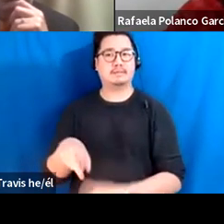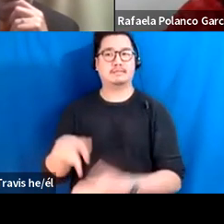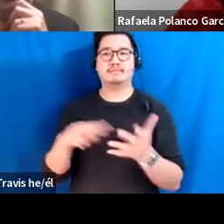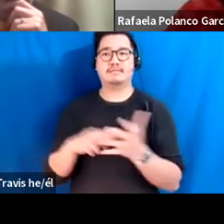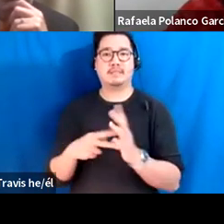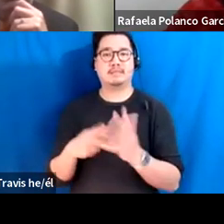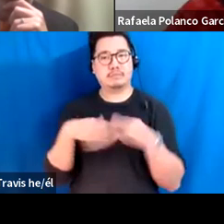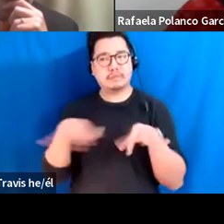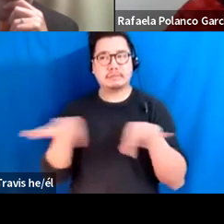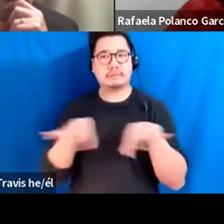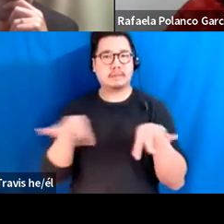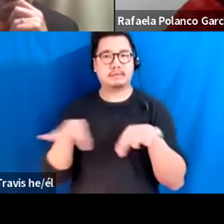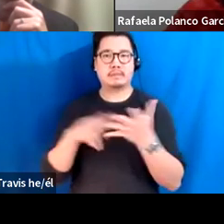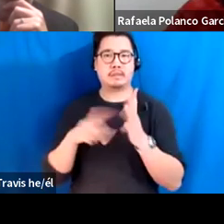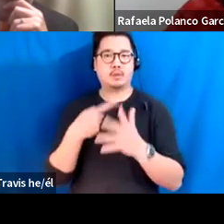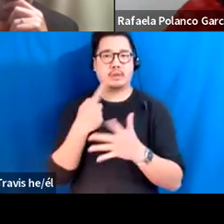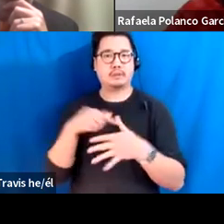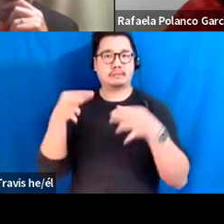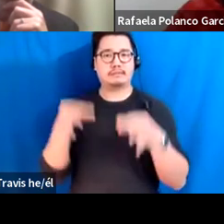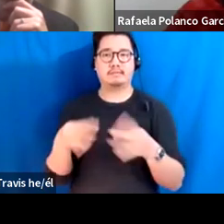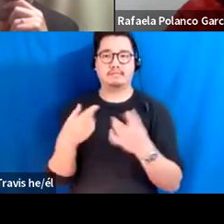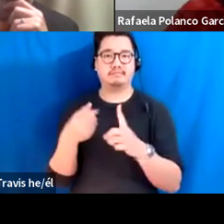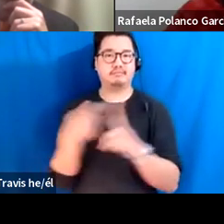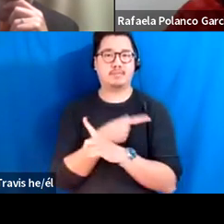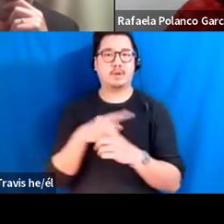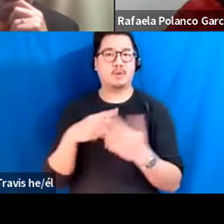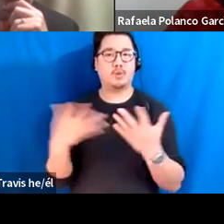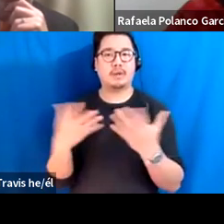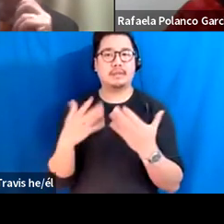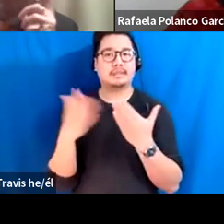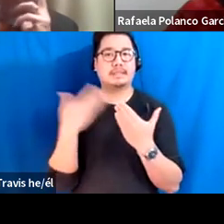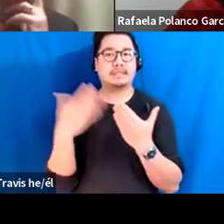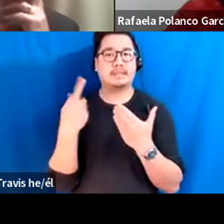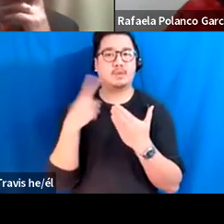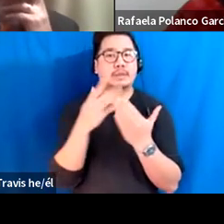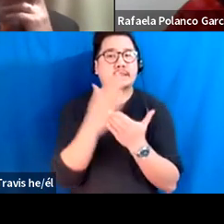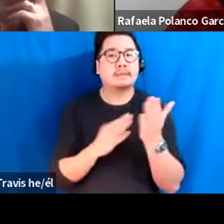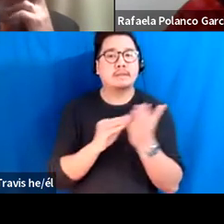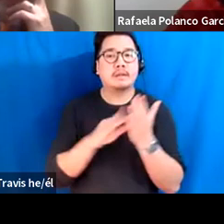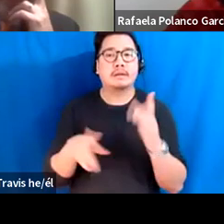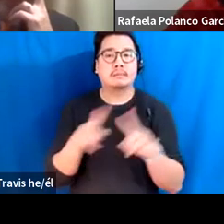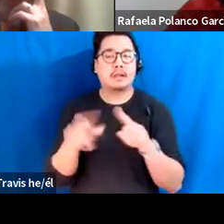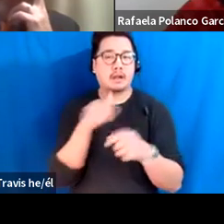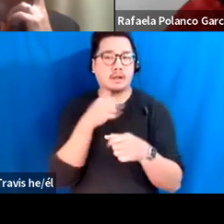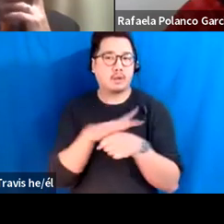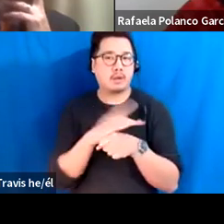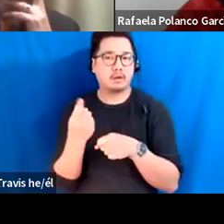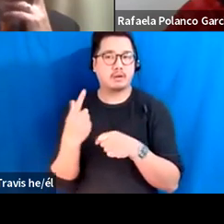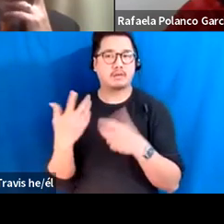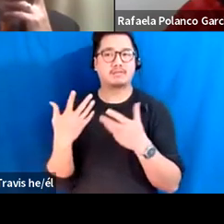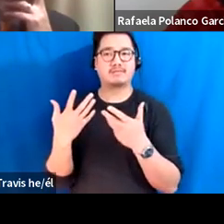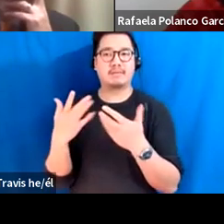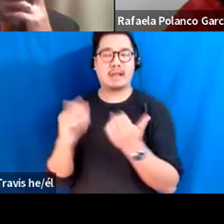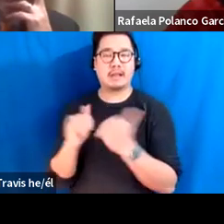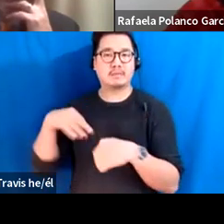decision based on what is the convenience of some without the total understanding and explanation to others so that's